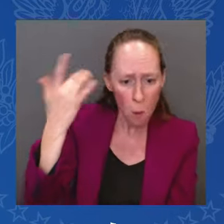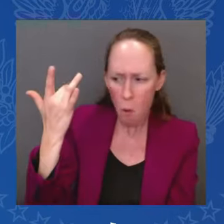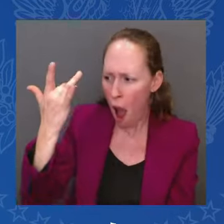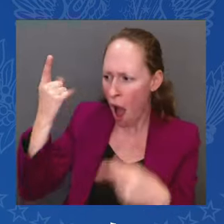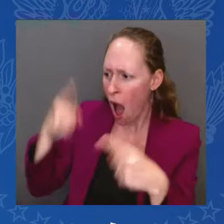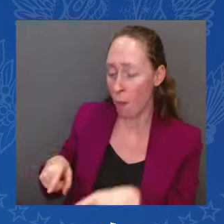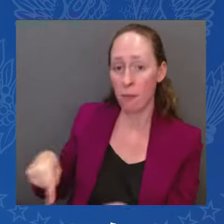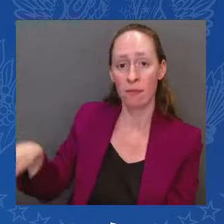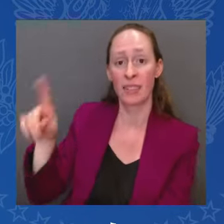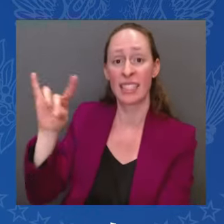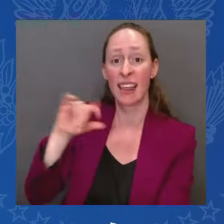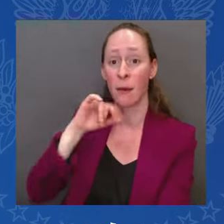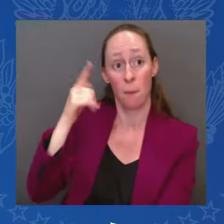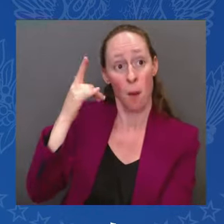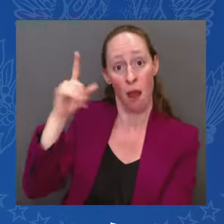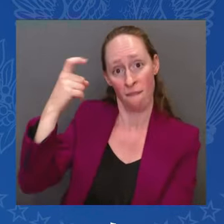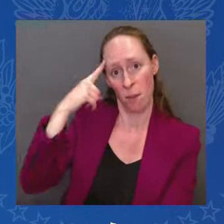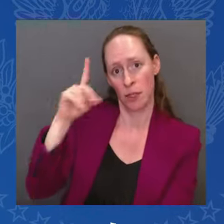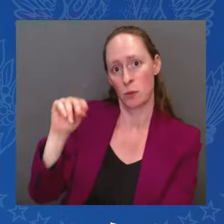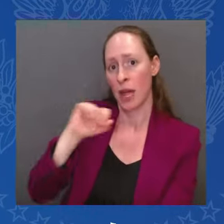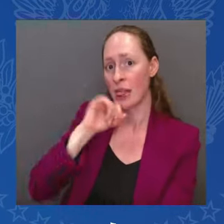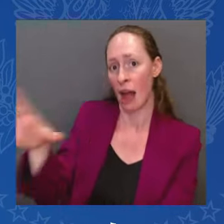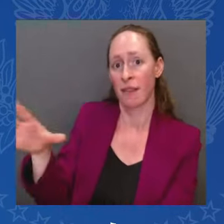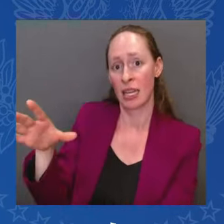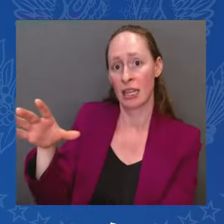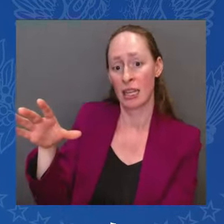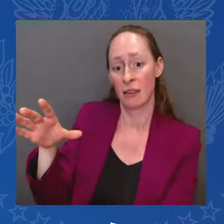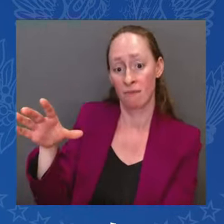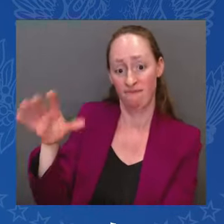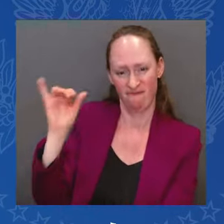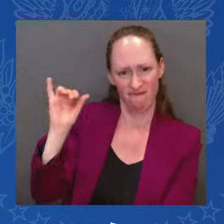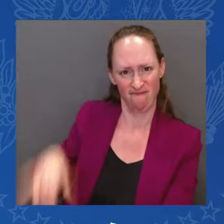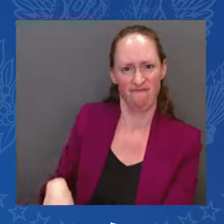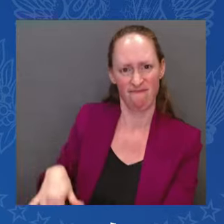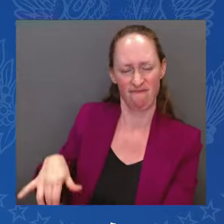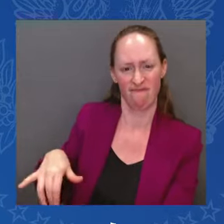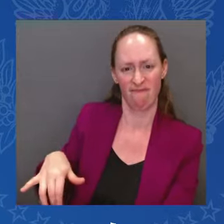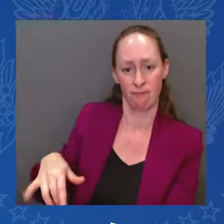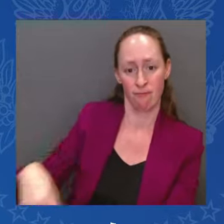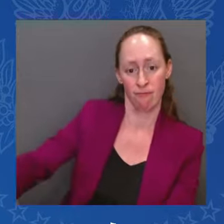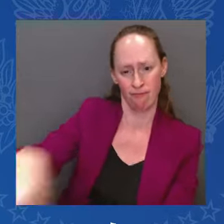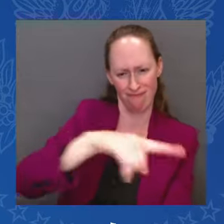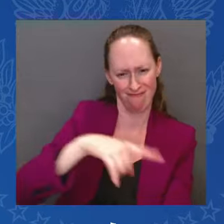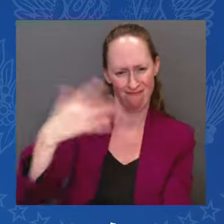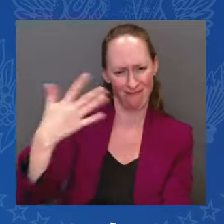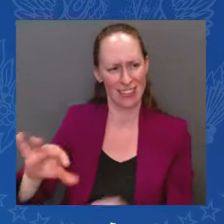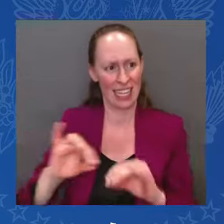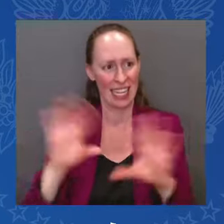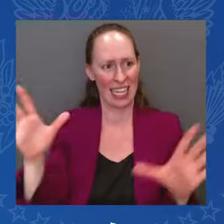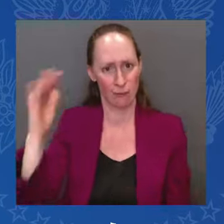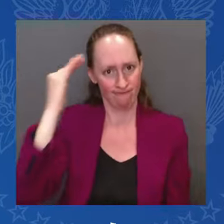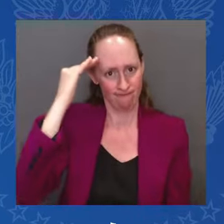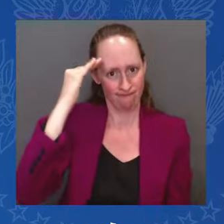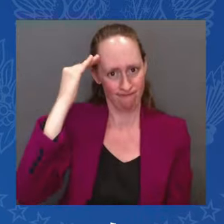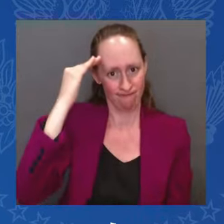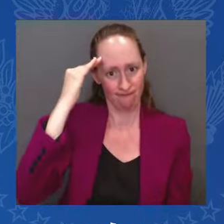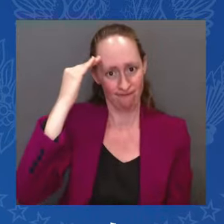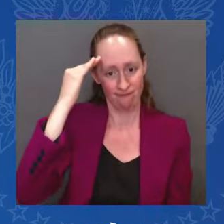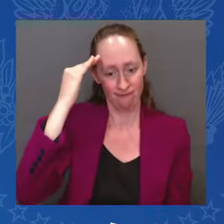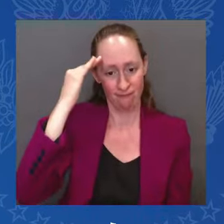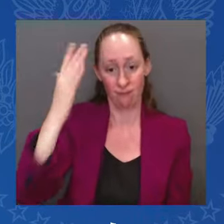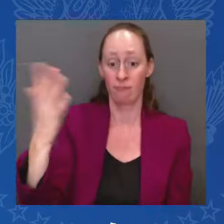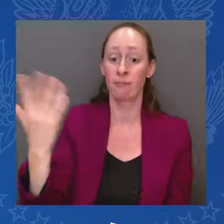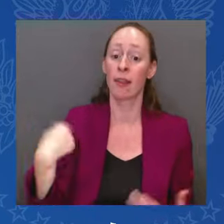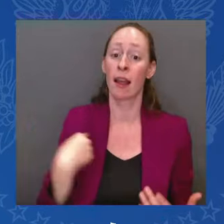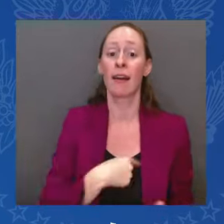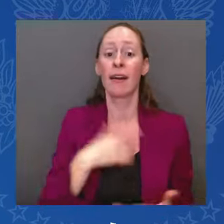inaction. They made clear what all of you know too well. That price can no longer be the lives of our children and the